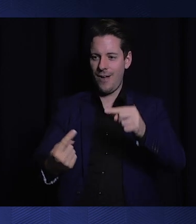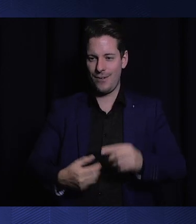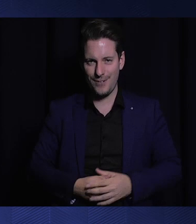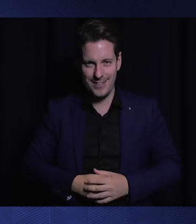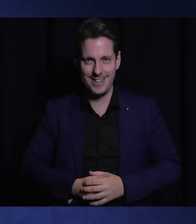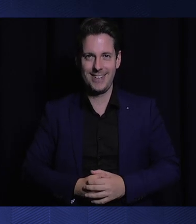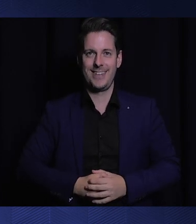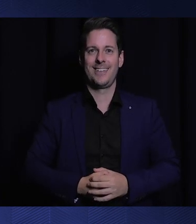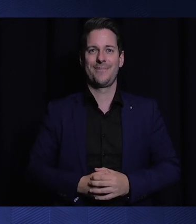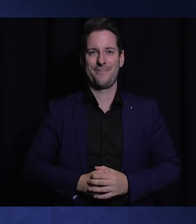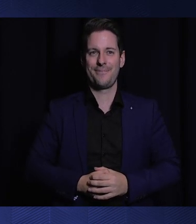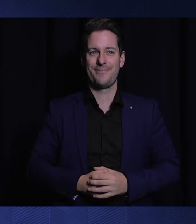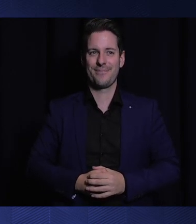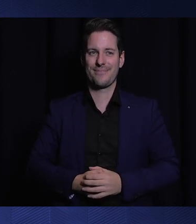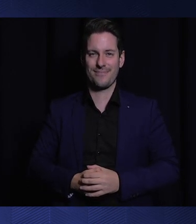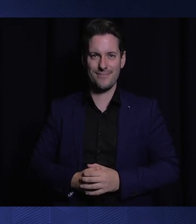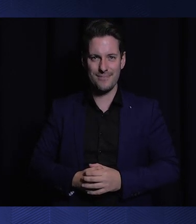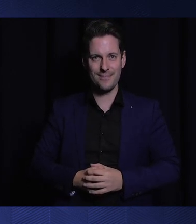In